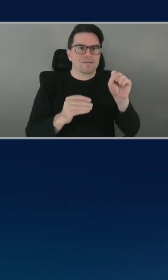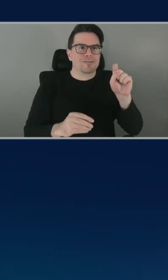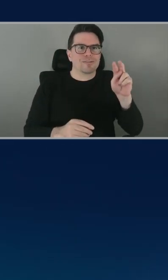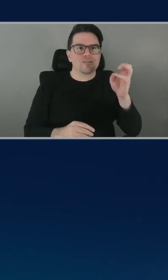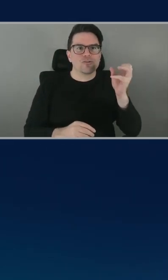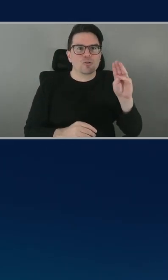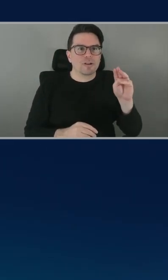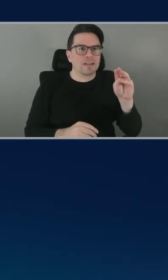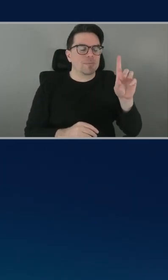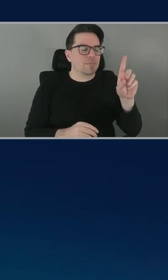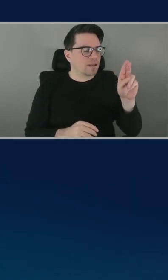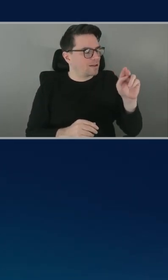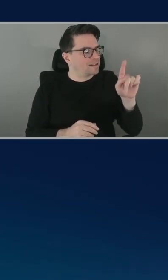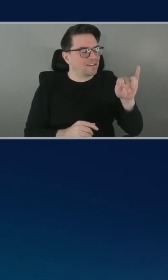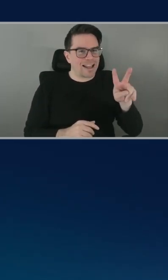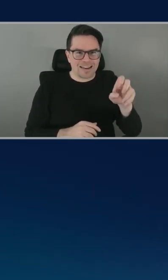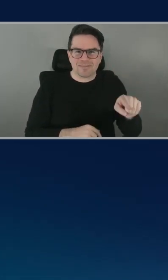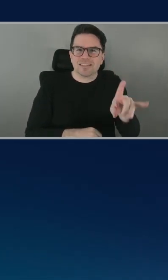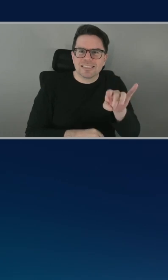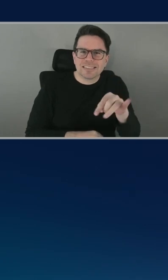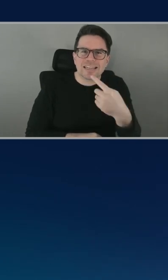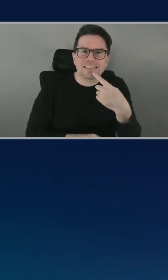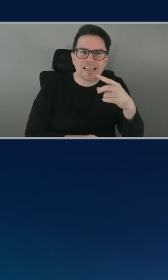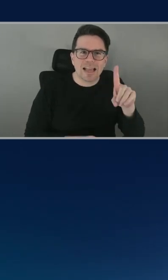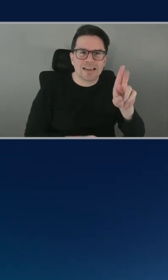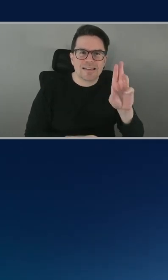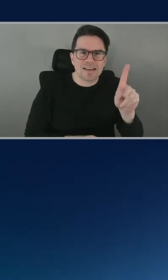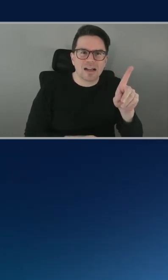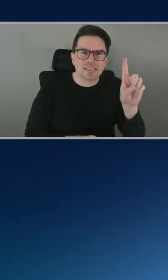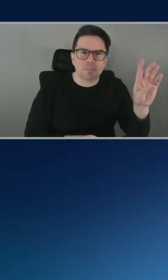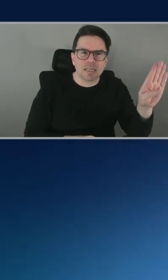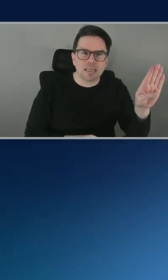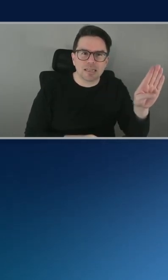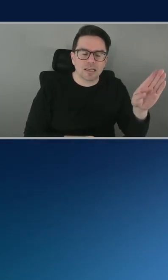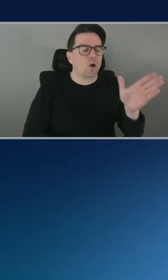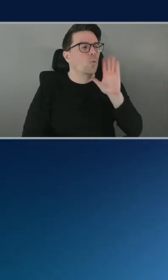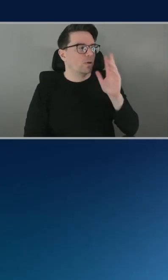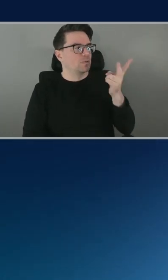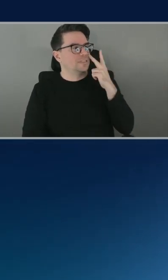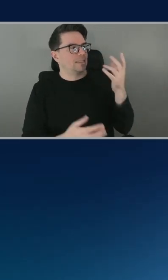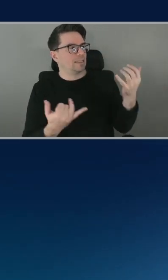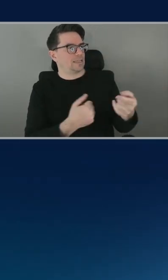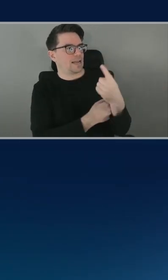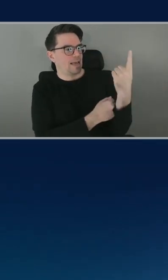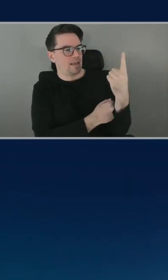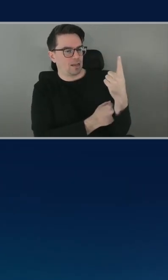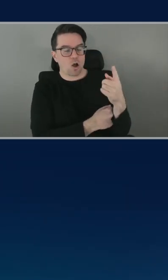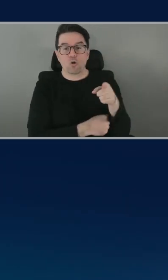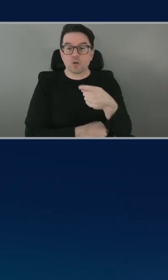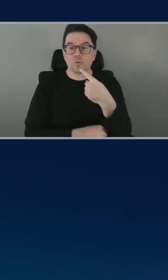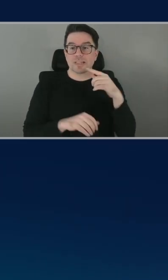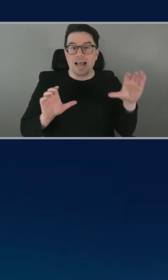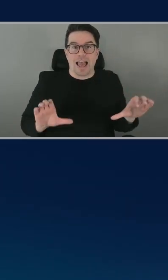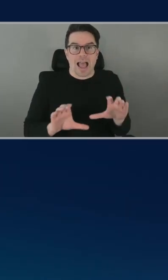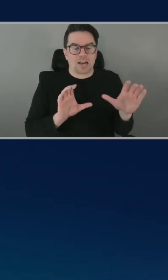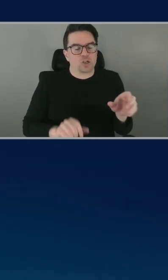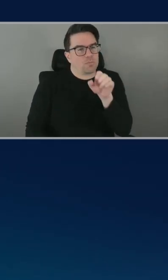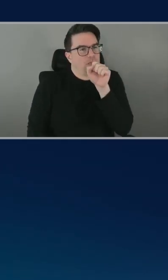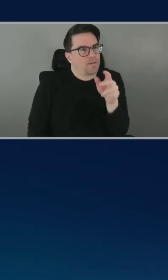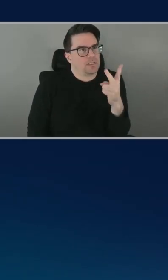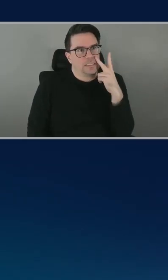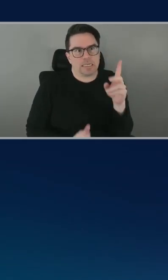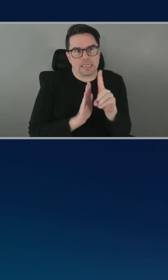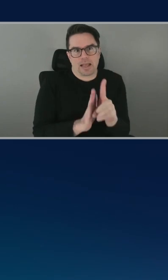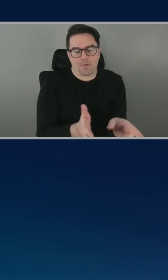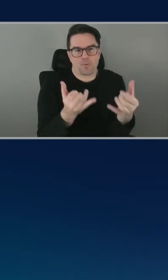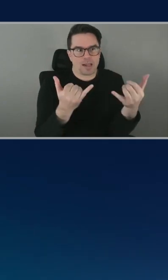DuckDB. That's right, and many more. And we'll see DuckDB in action today as well. Yeah. So, Awesome. yeah. You said action. I would love to see this action put into practice if we could.